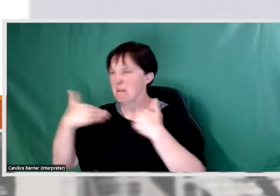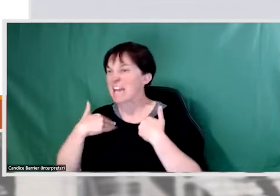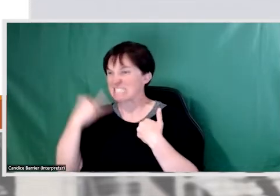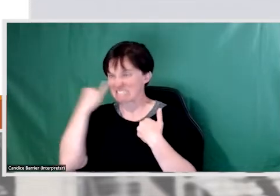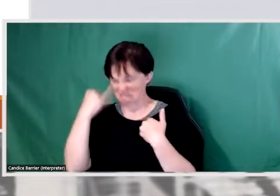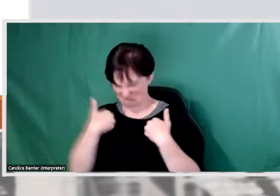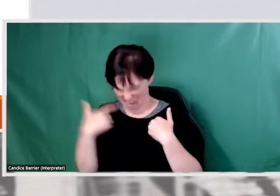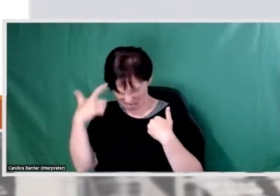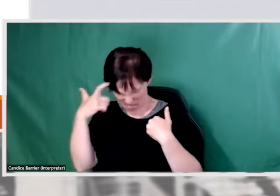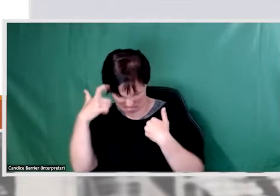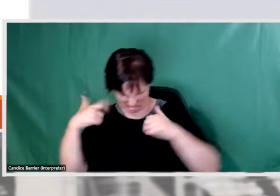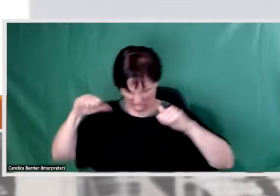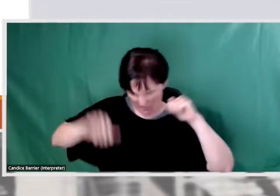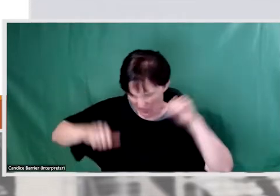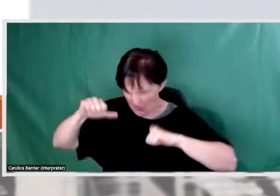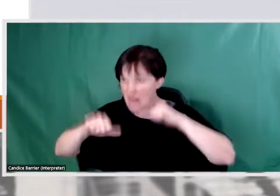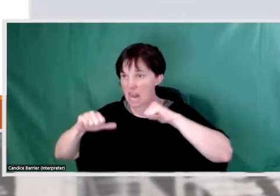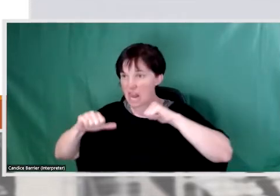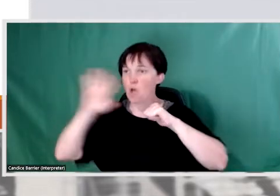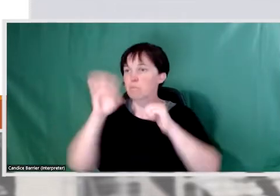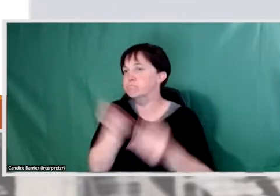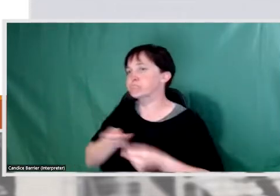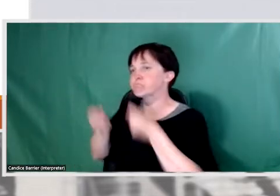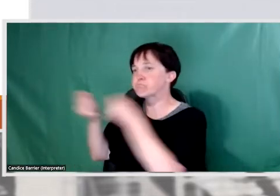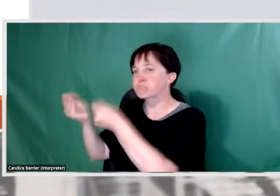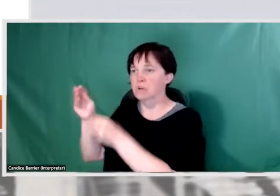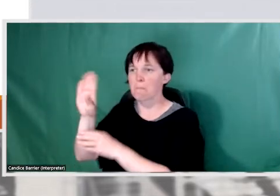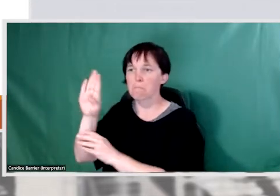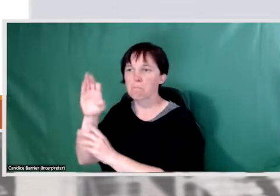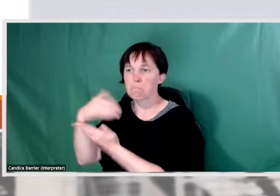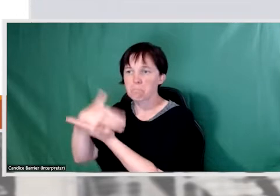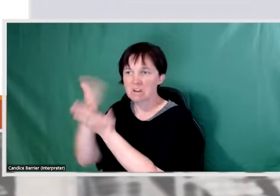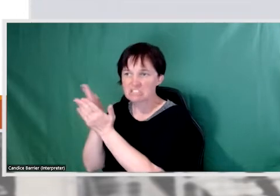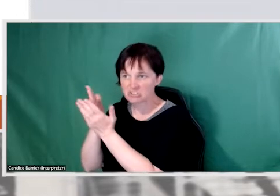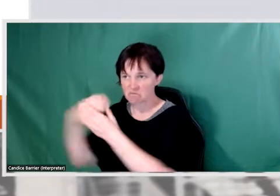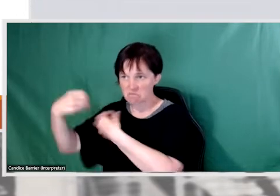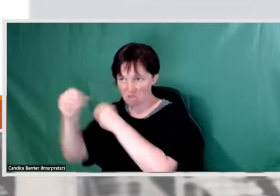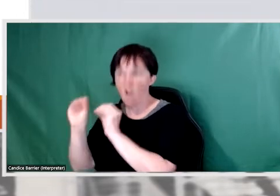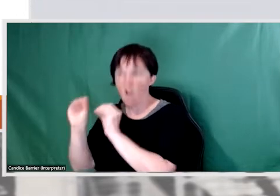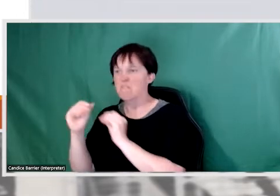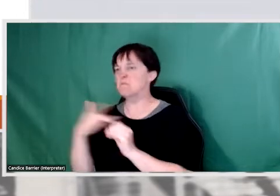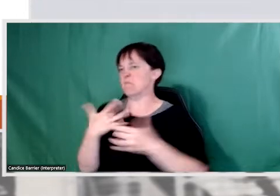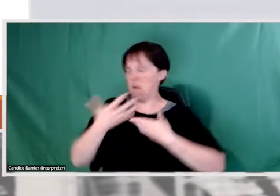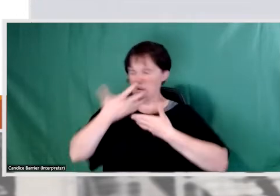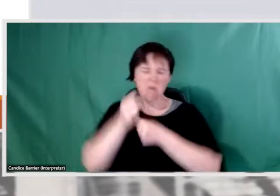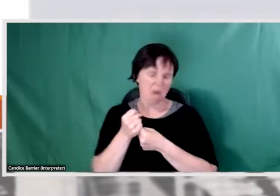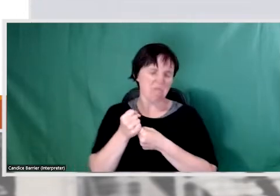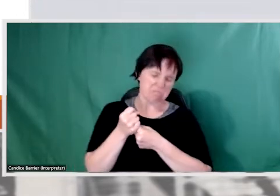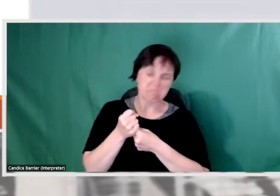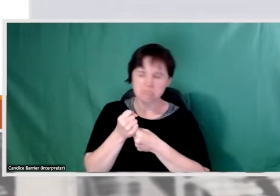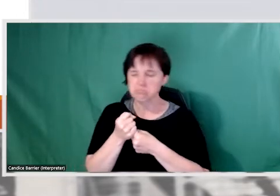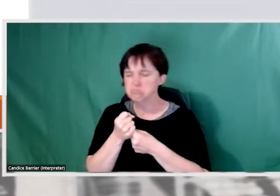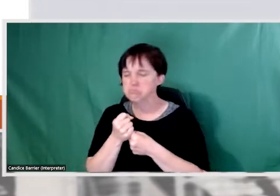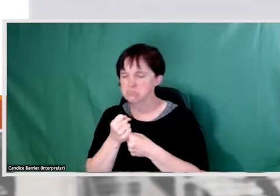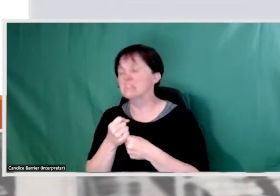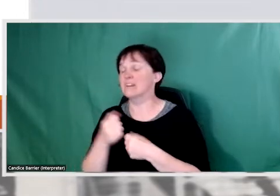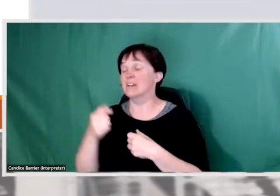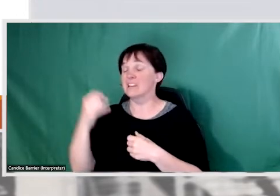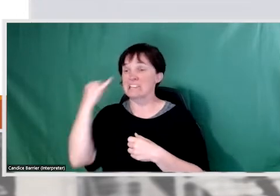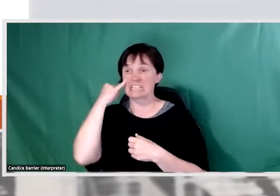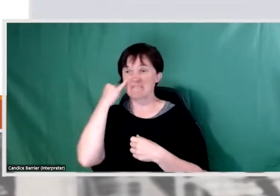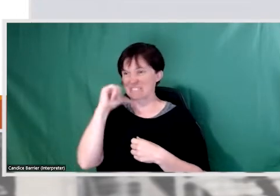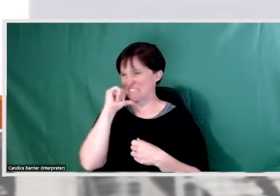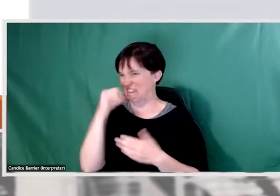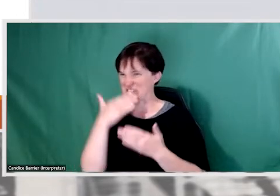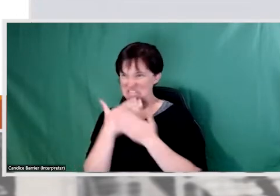we're uncertain, we will pass it on to the budget office. But if we feel pretty confident that it's not a viable project to put forth, we won't do that.